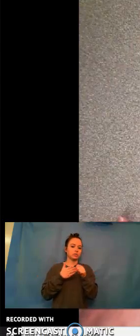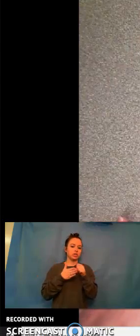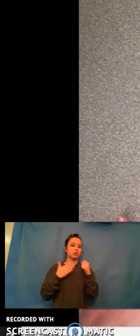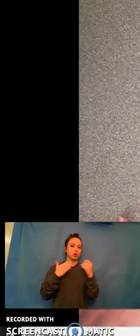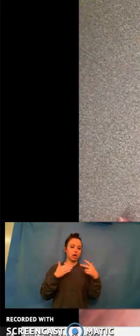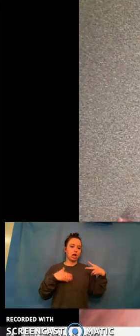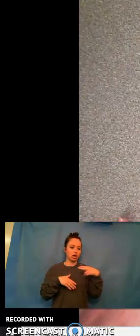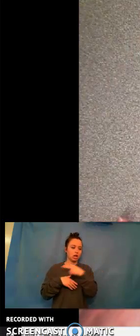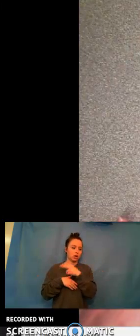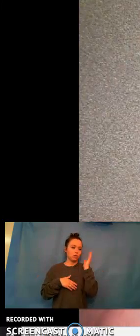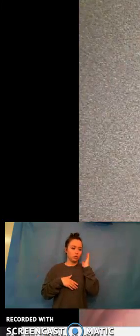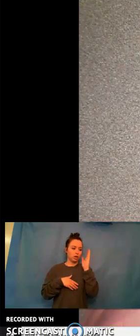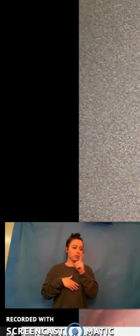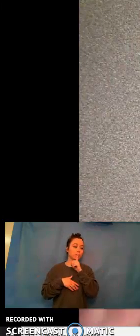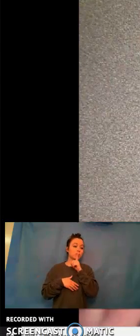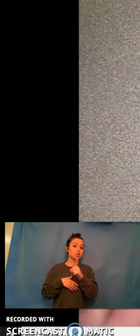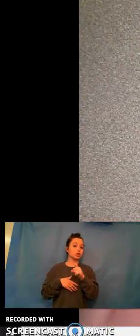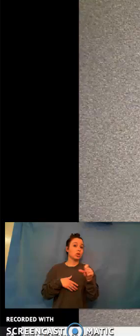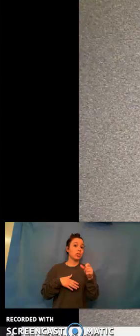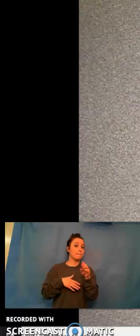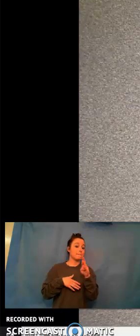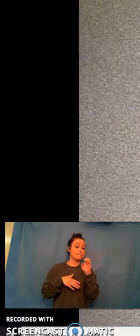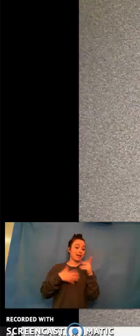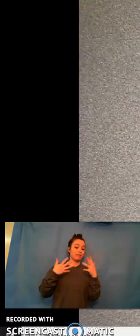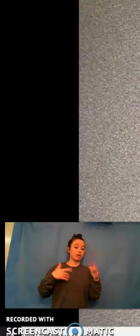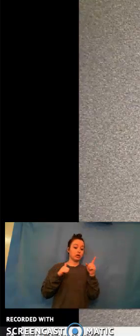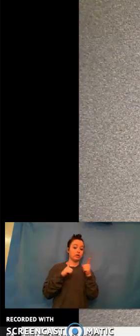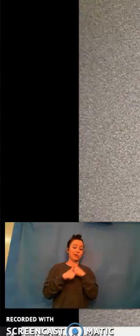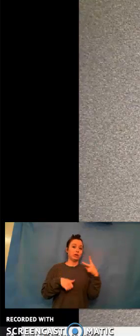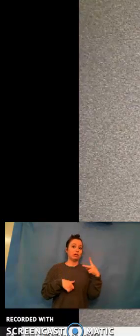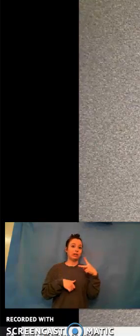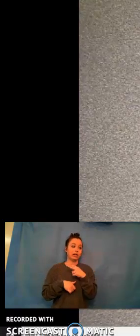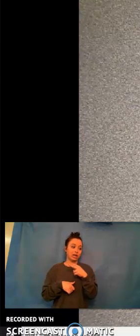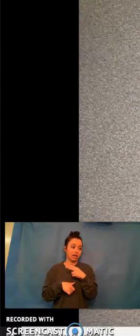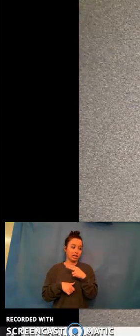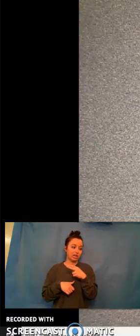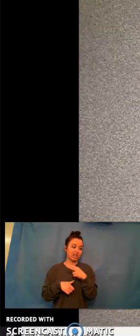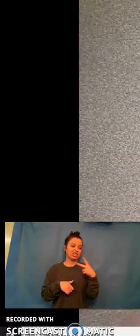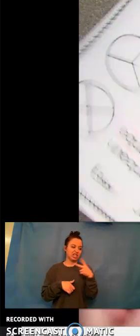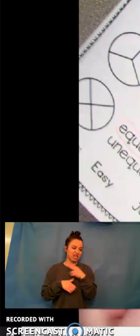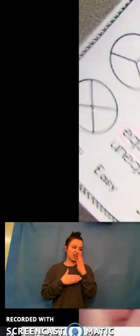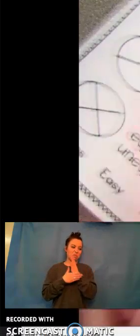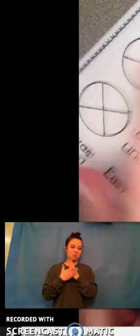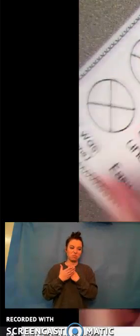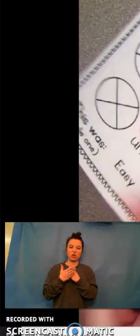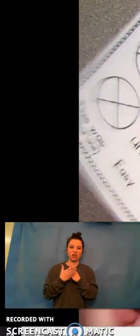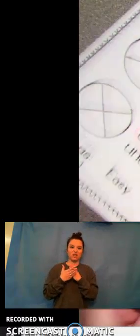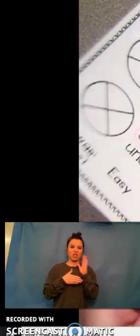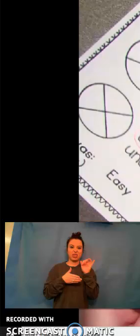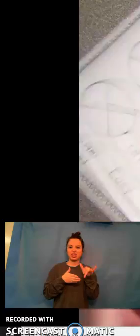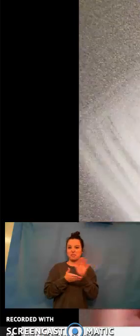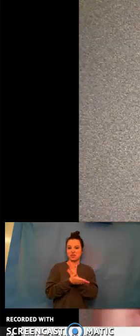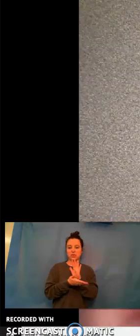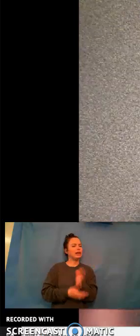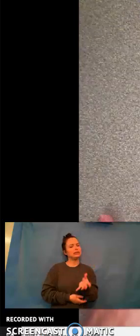bottom. Make sure you've done the other side first, because when you cut it out, it's going to cut out part of this page, and that's